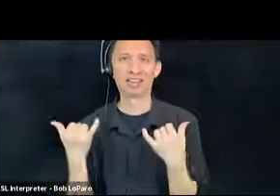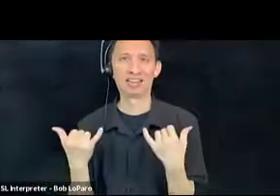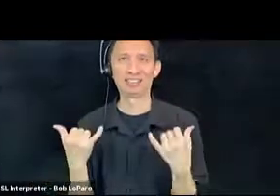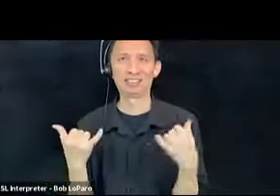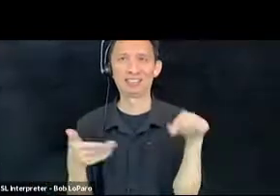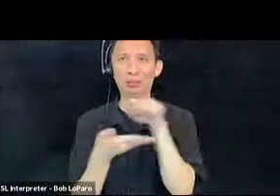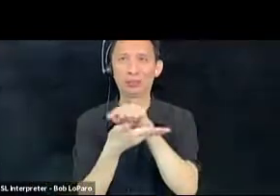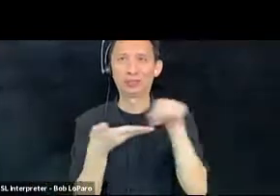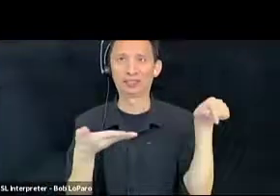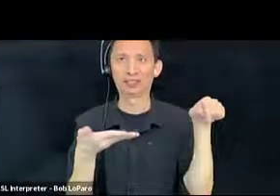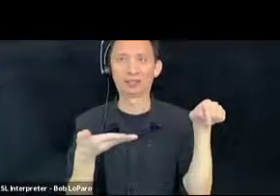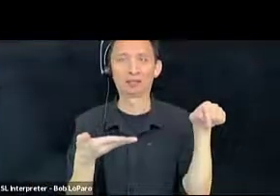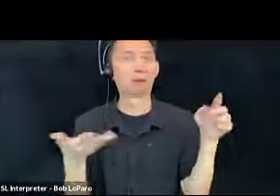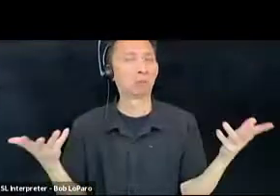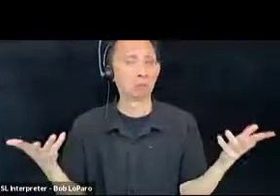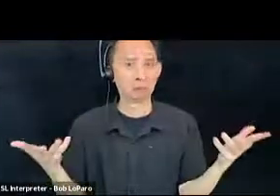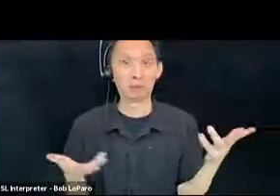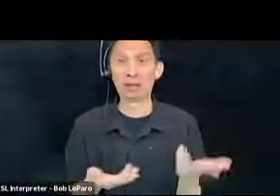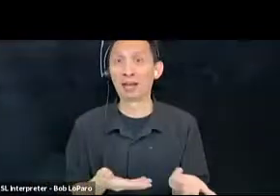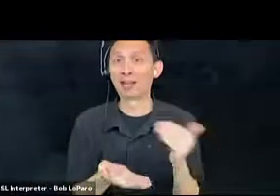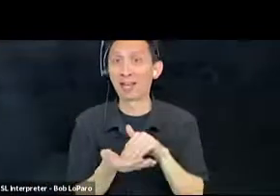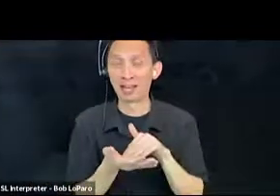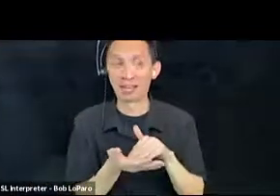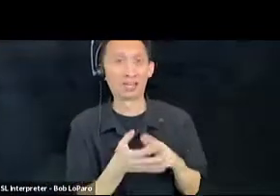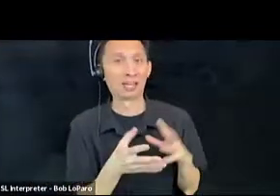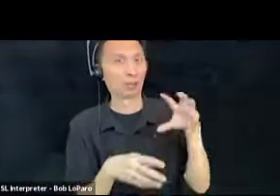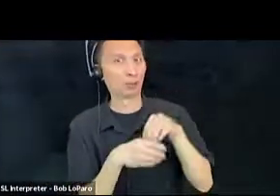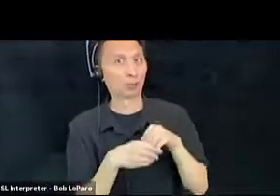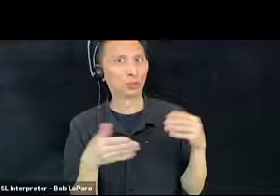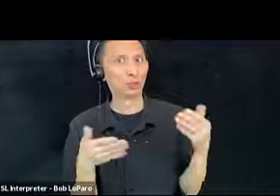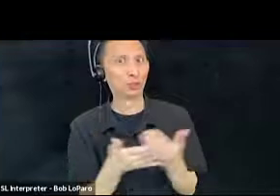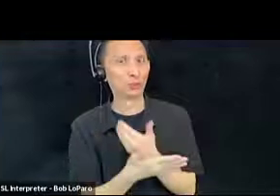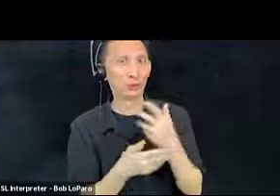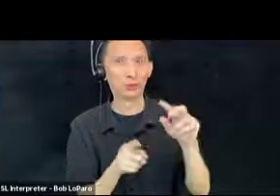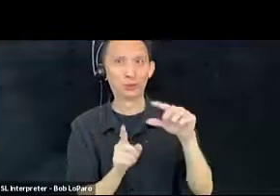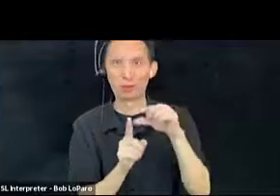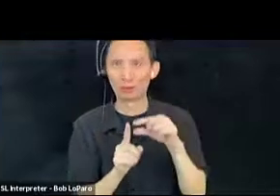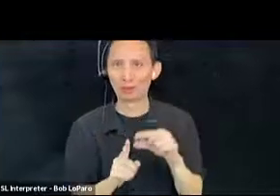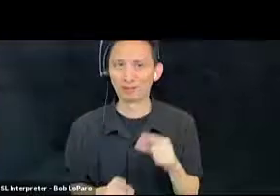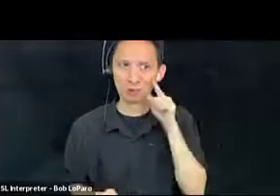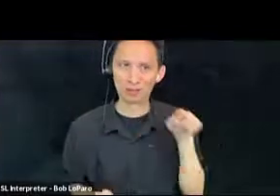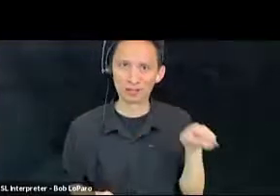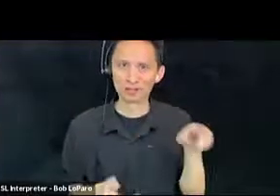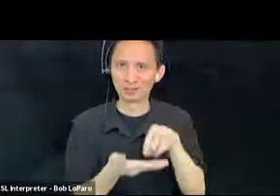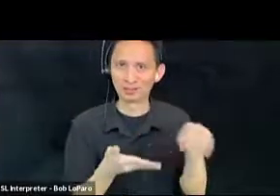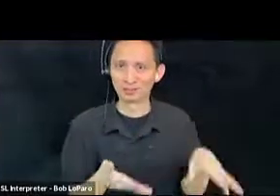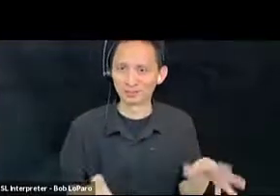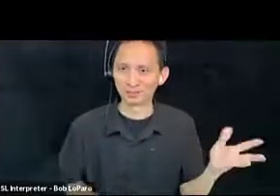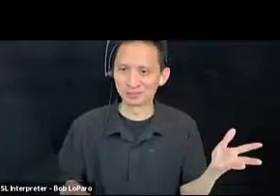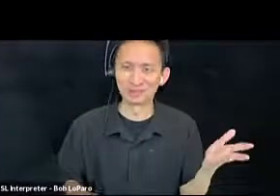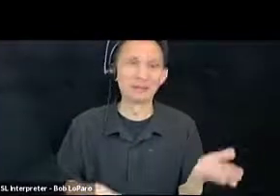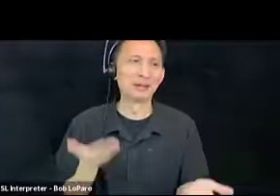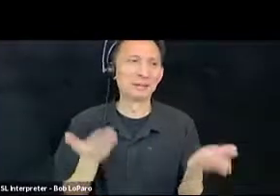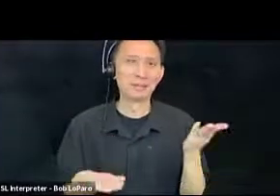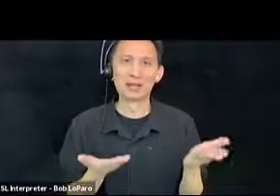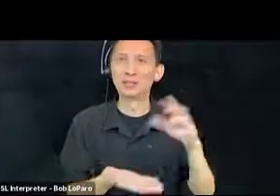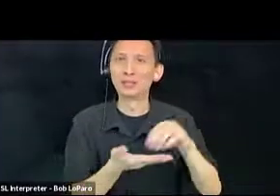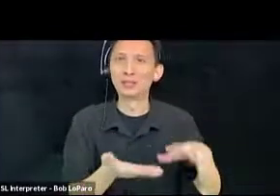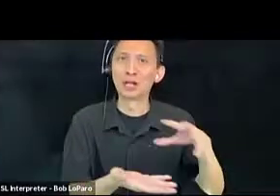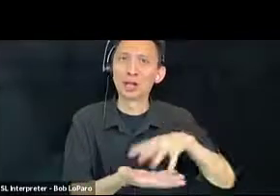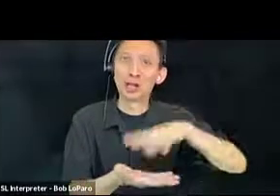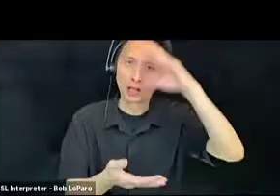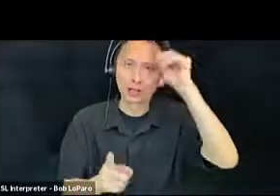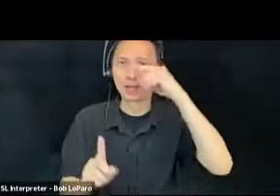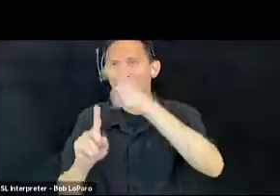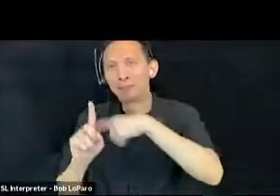is, again, going to increase some of our vocabulary. This calendar is going to be for a kid that might be learning the names of the months,